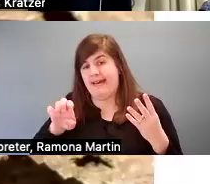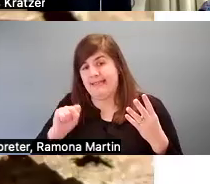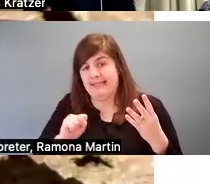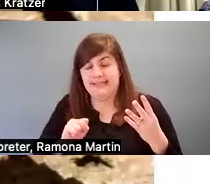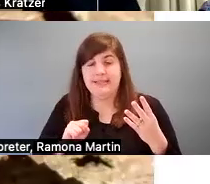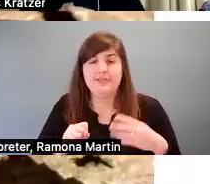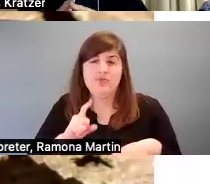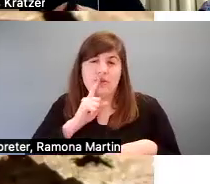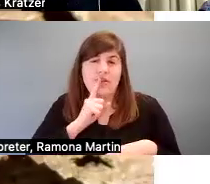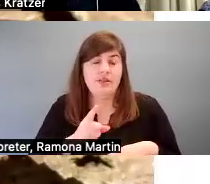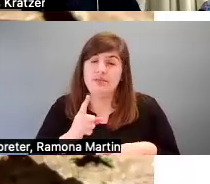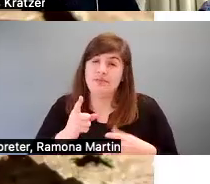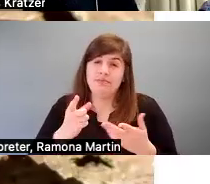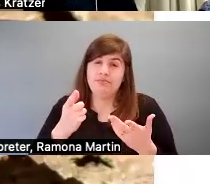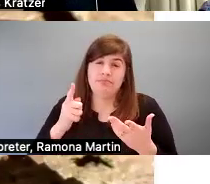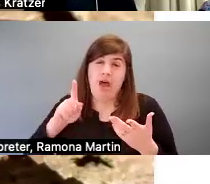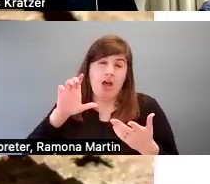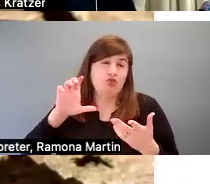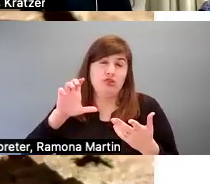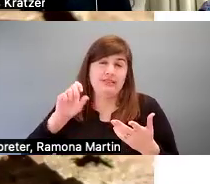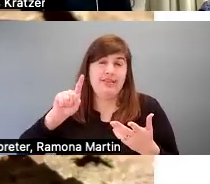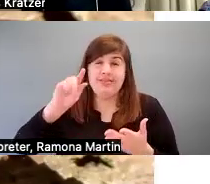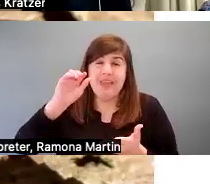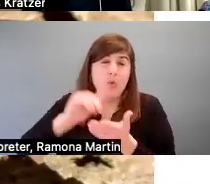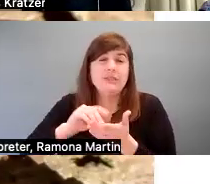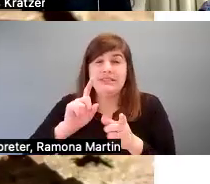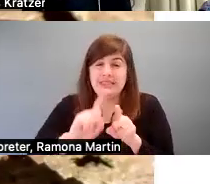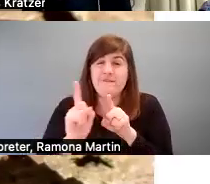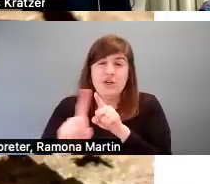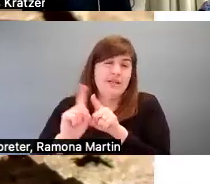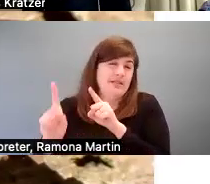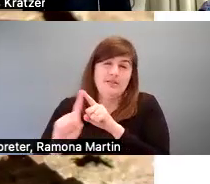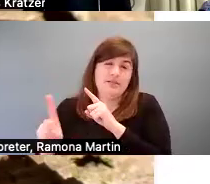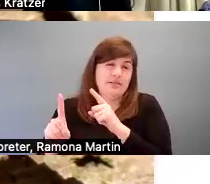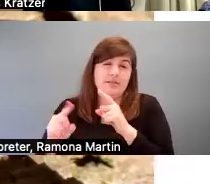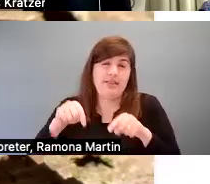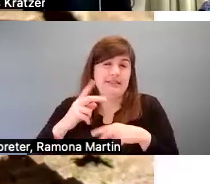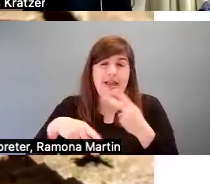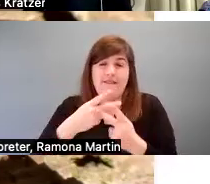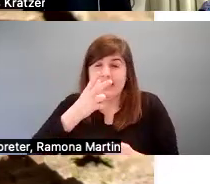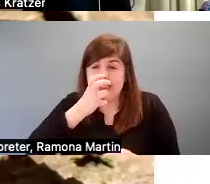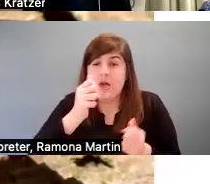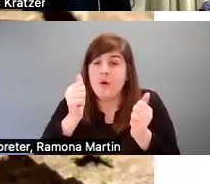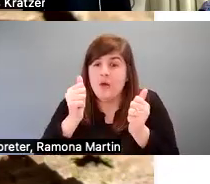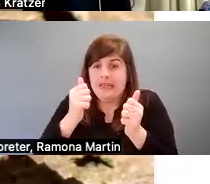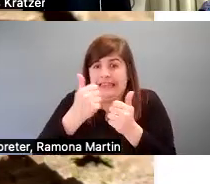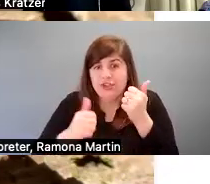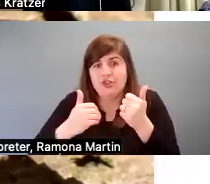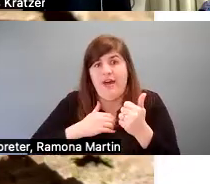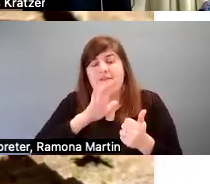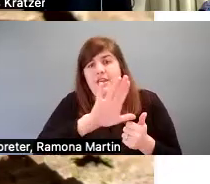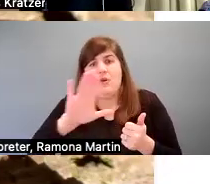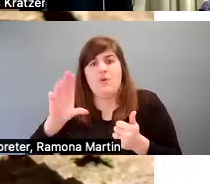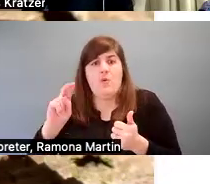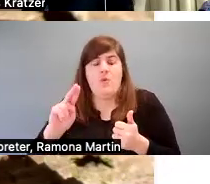There are hundreds of thousands of different kinds of each of these insects, each with a really important role to play in